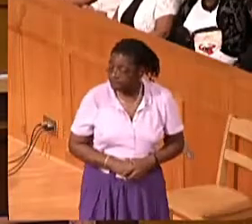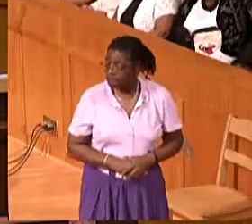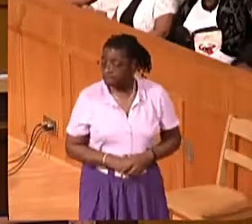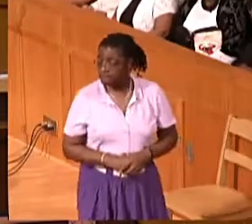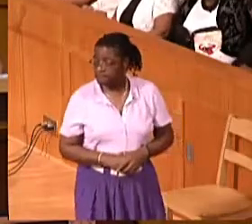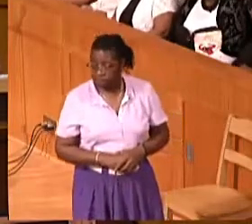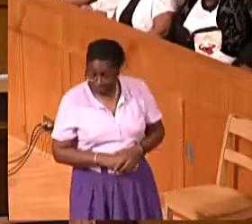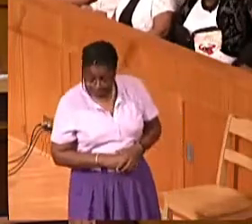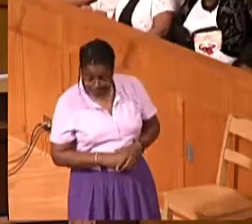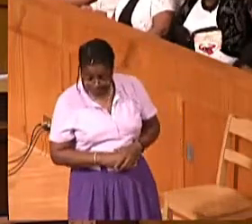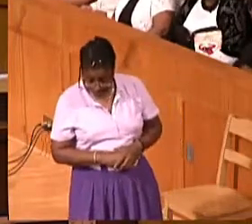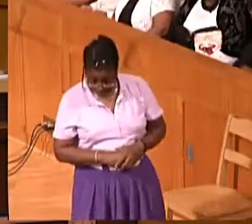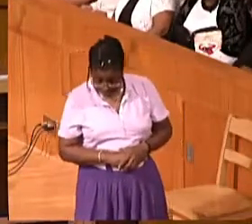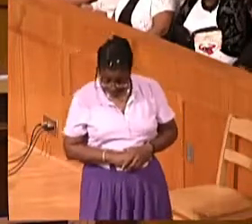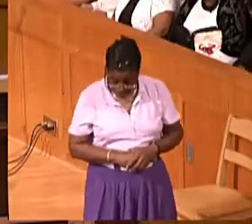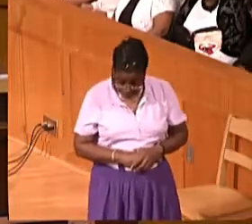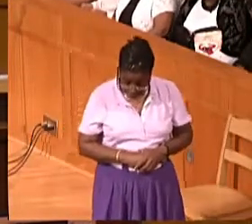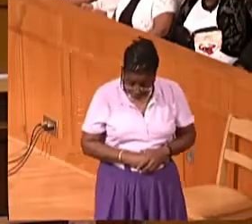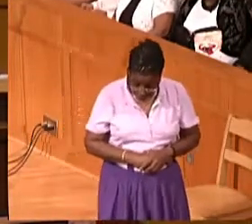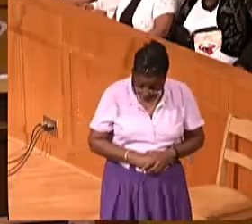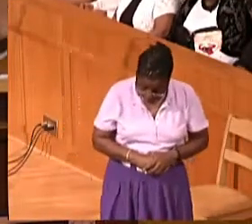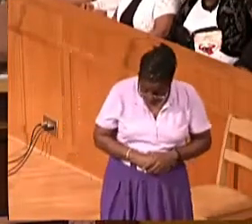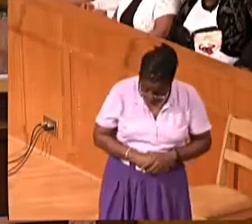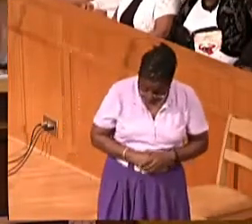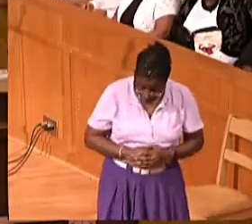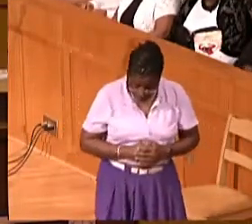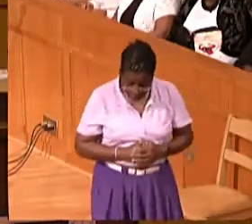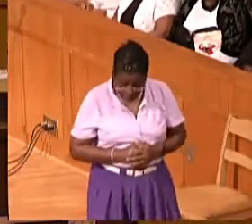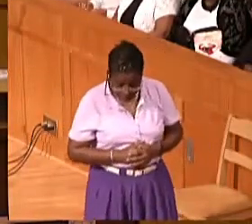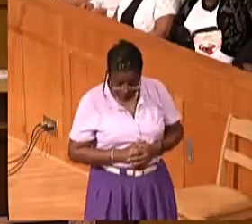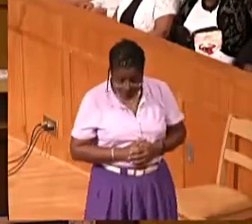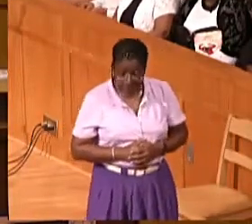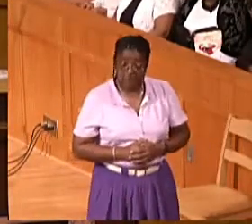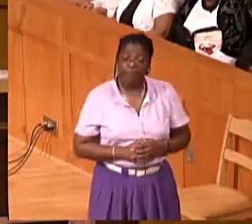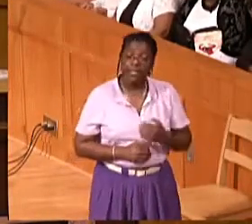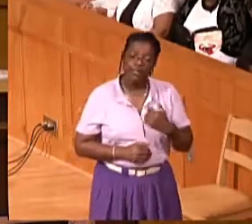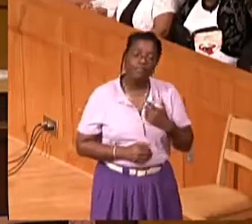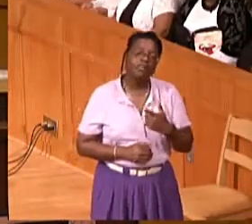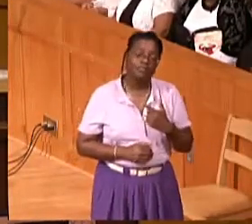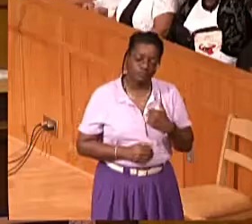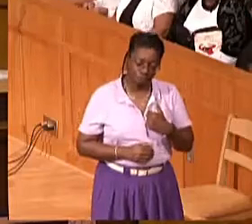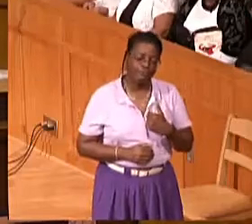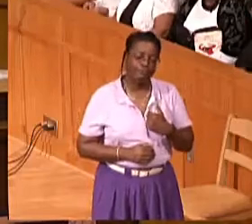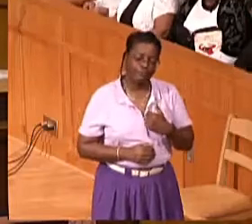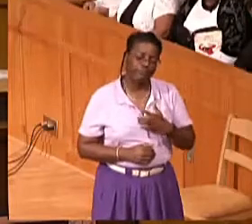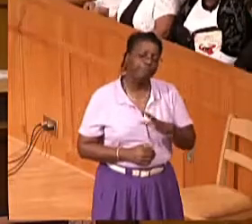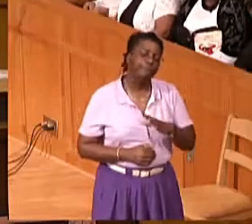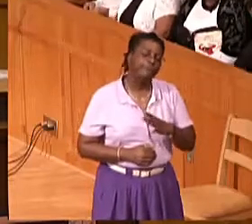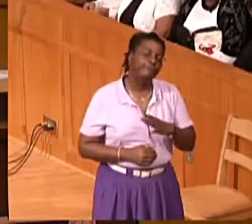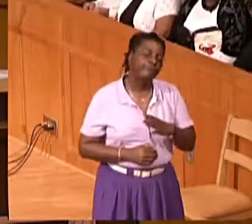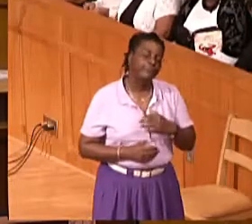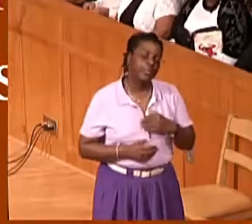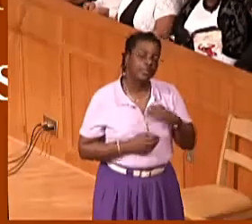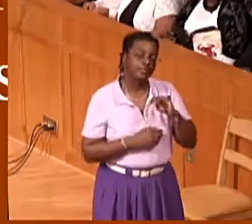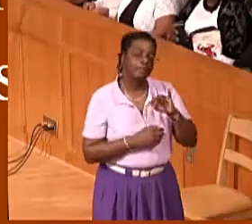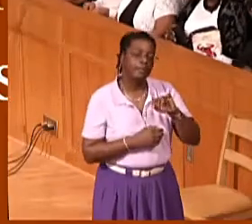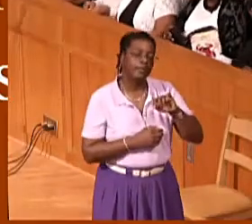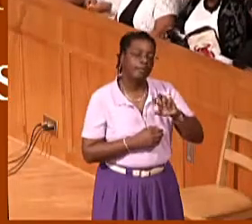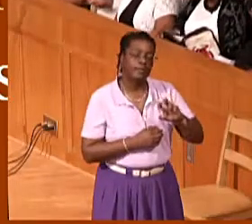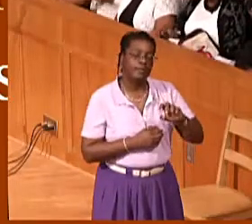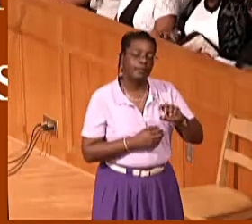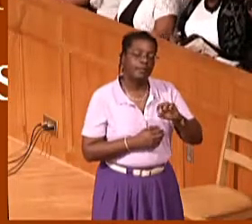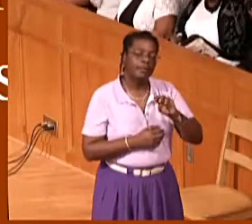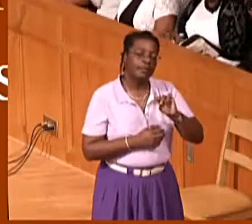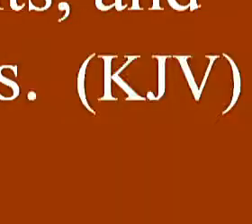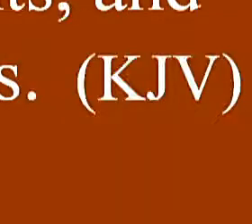let me read. I do have some etiquette. In Matthew chapter